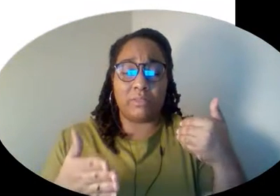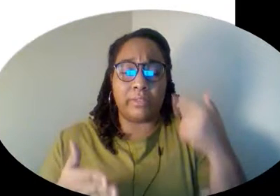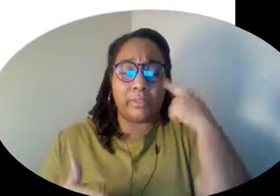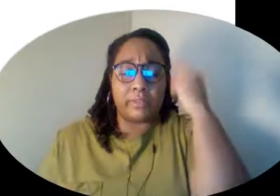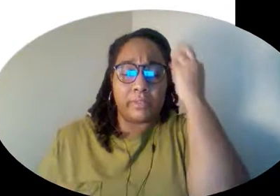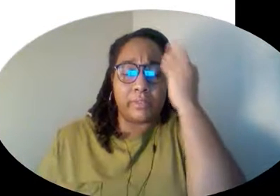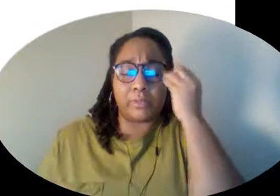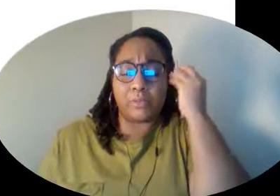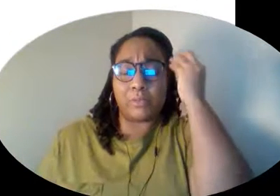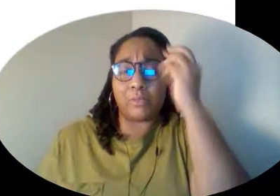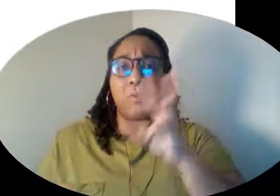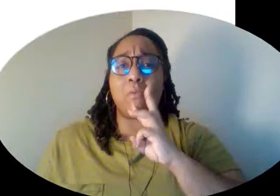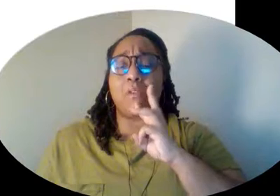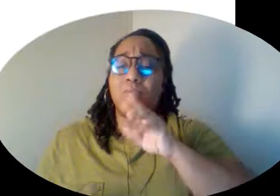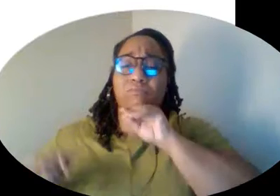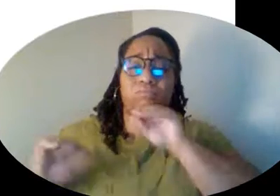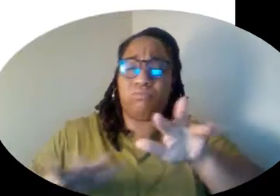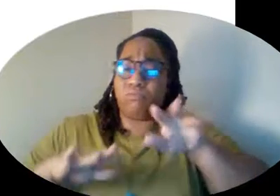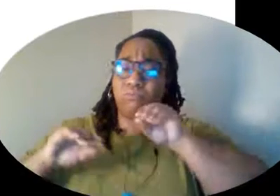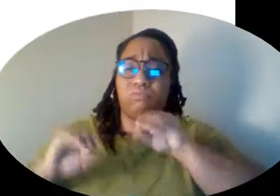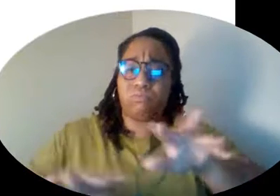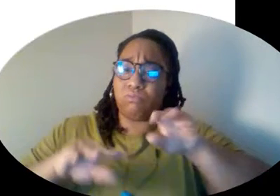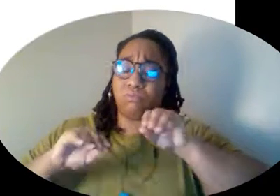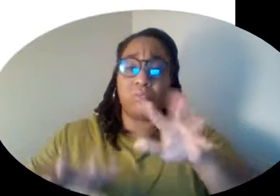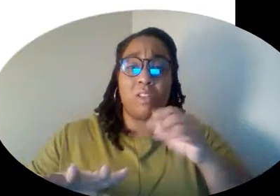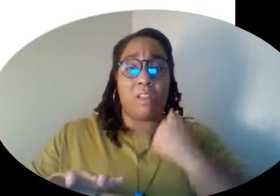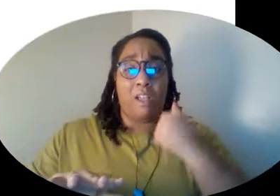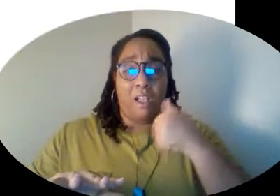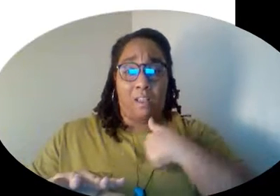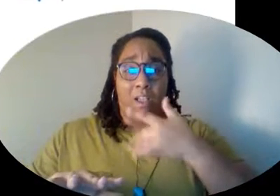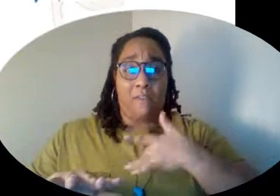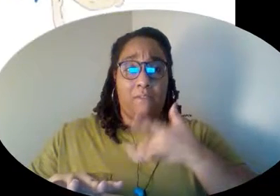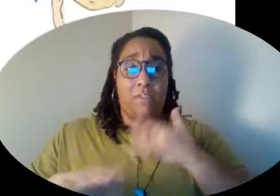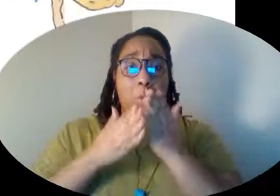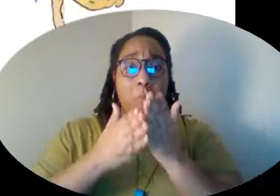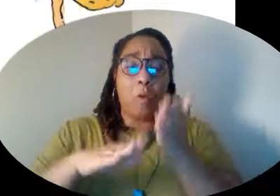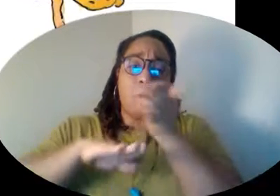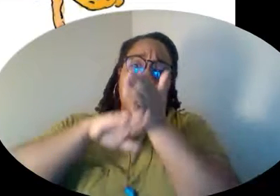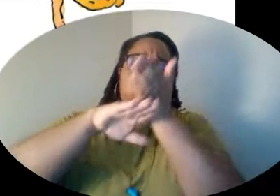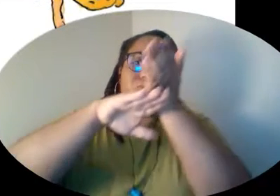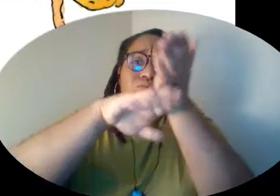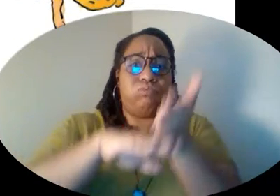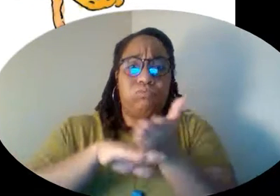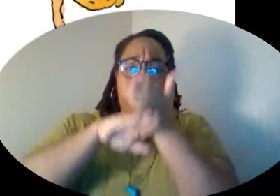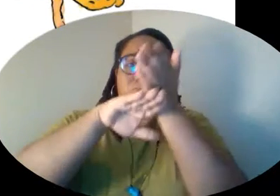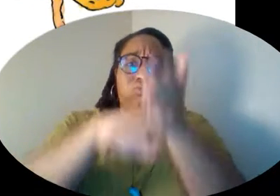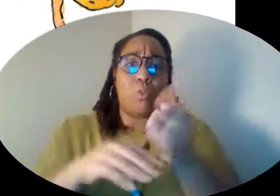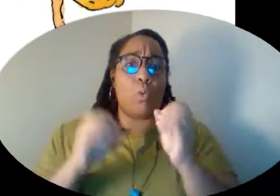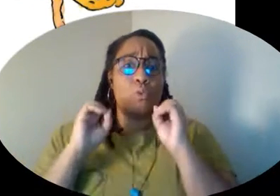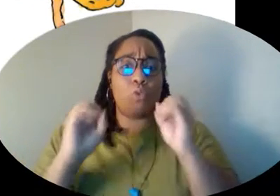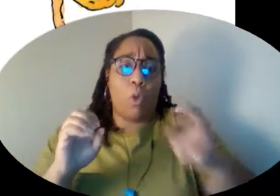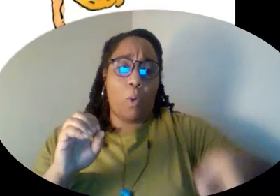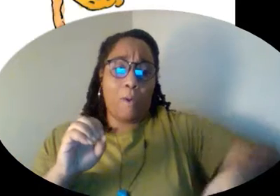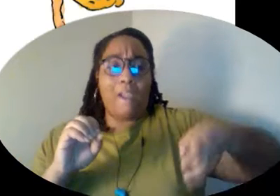head are like rushing water, and I feel like a boat with no anchor, being carried away.